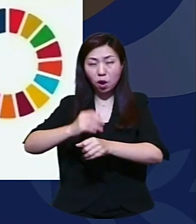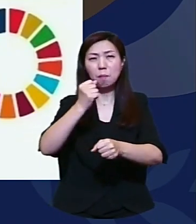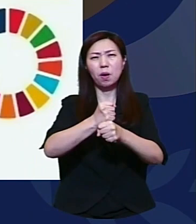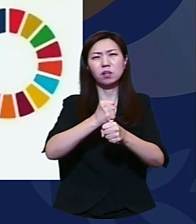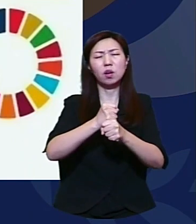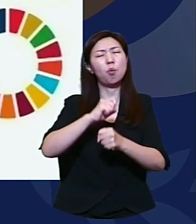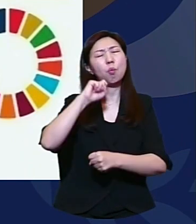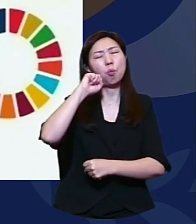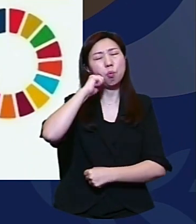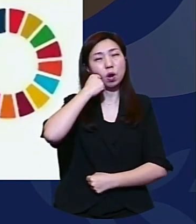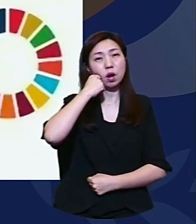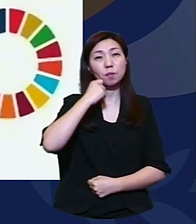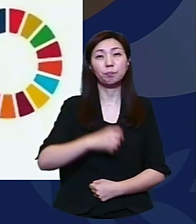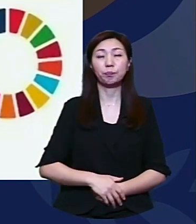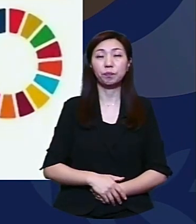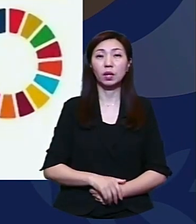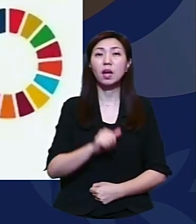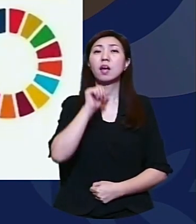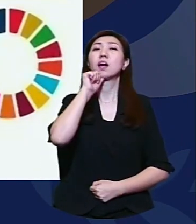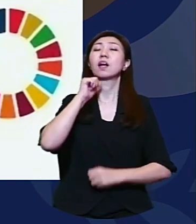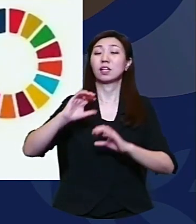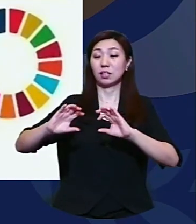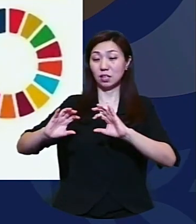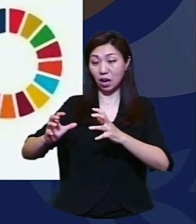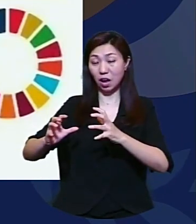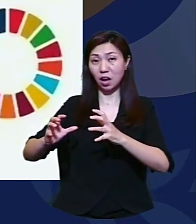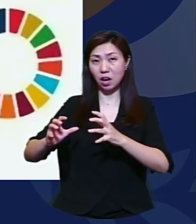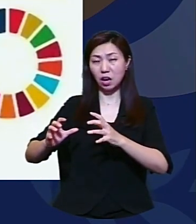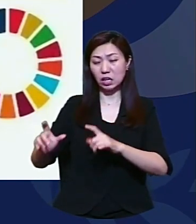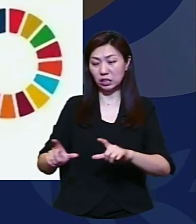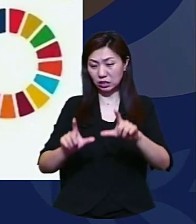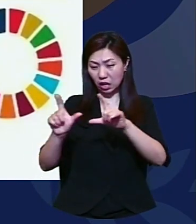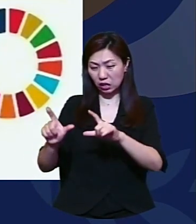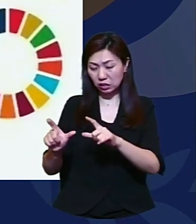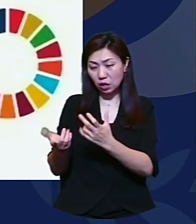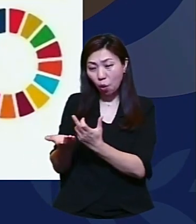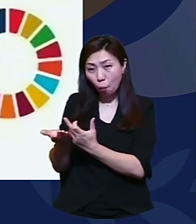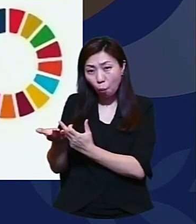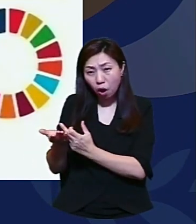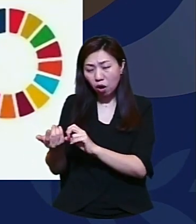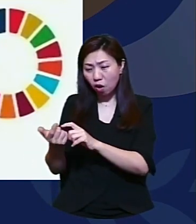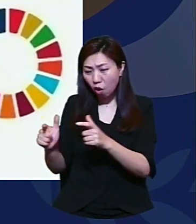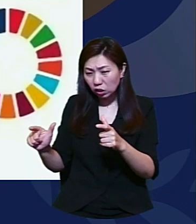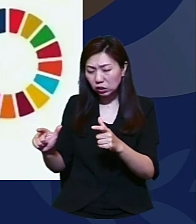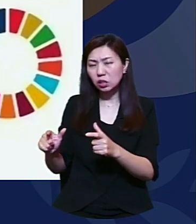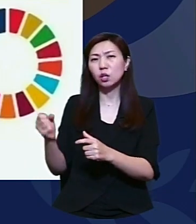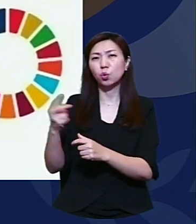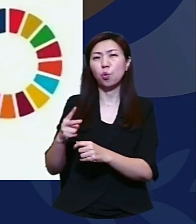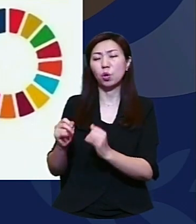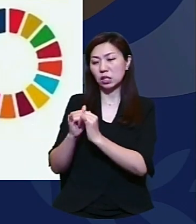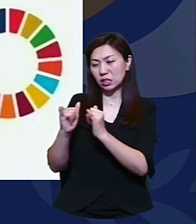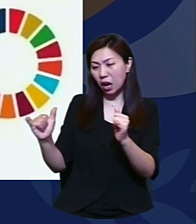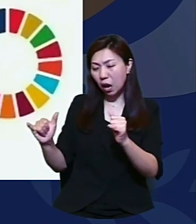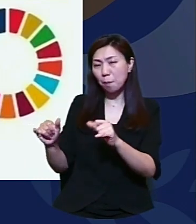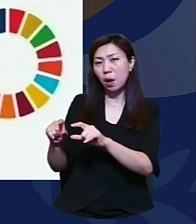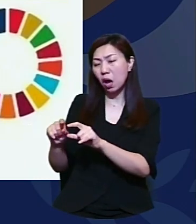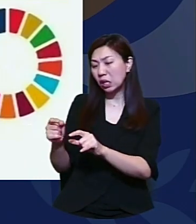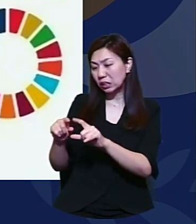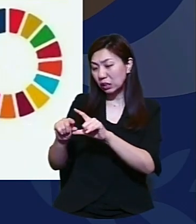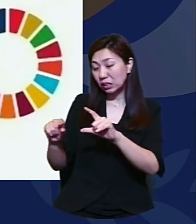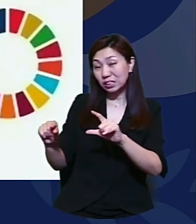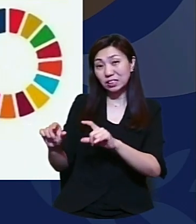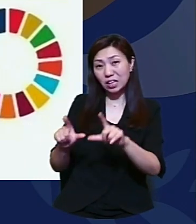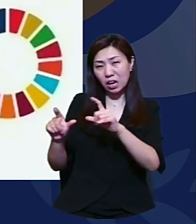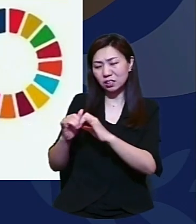are expensive to connect. It may never deliver acceptable return on investment. And lack of